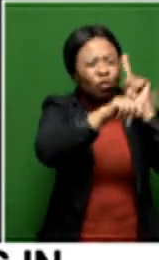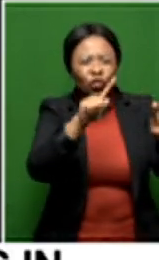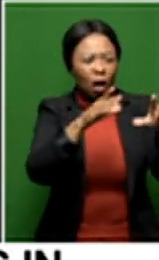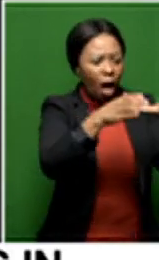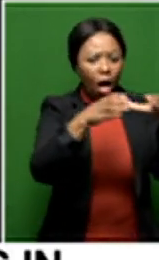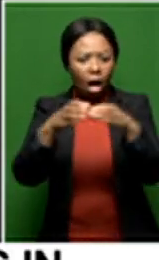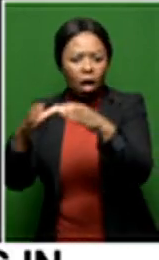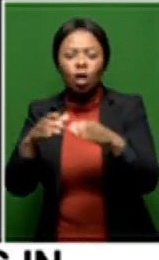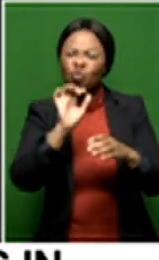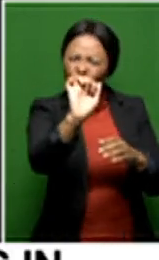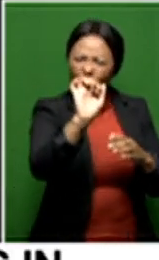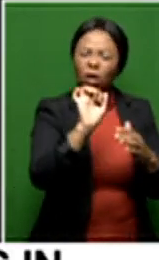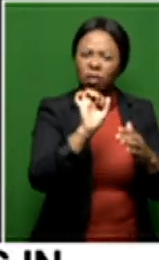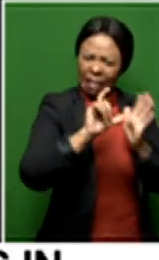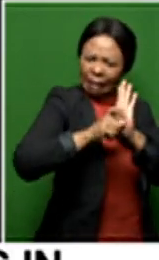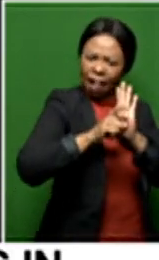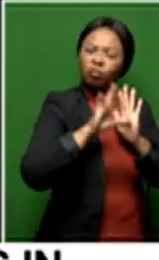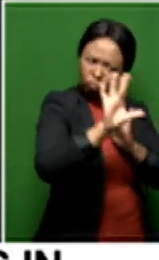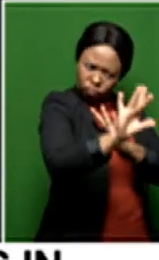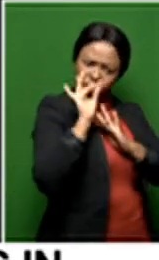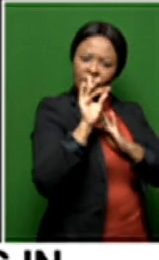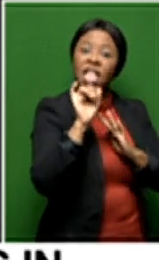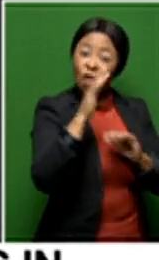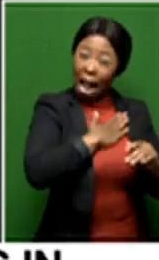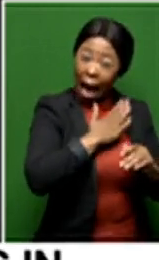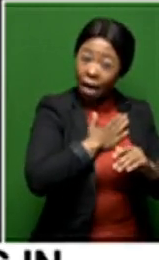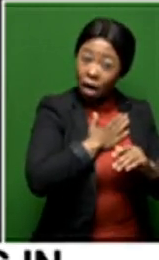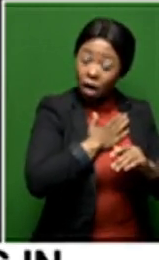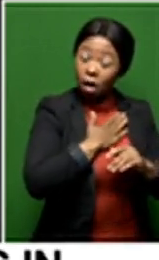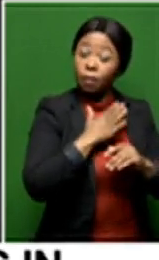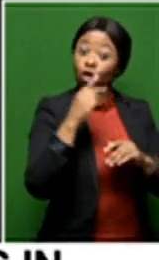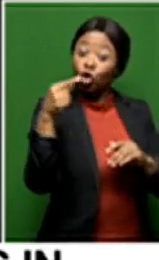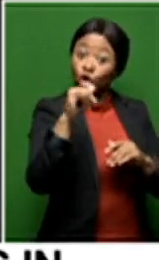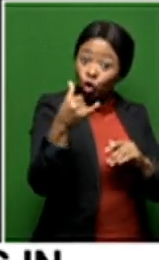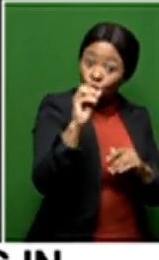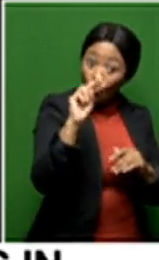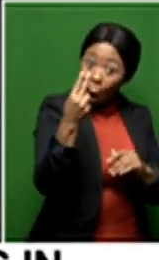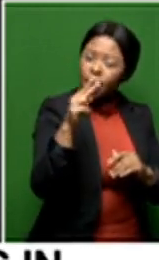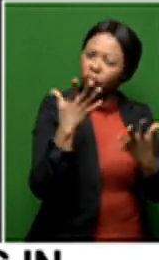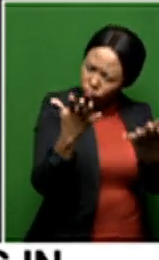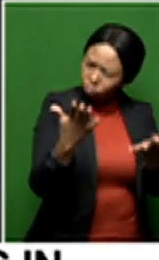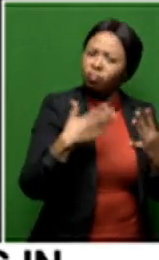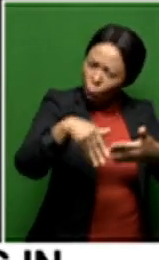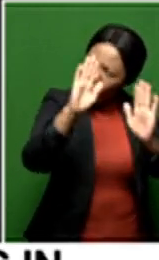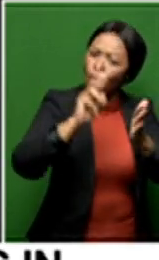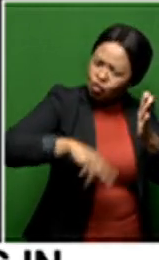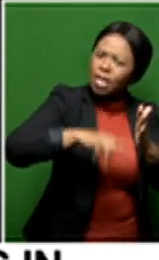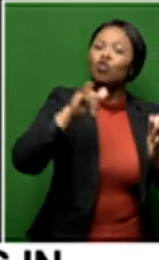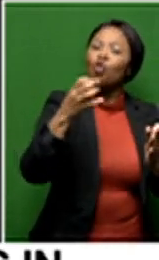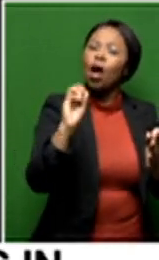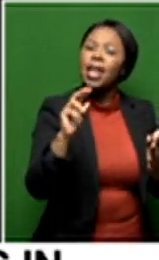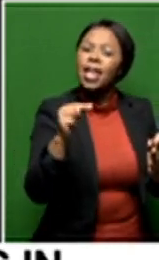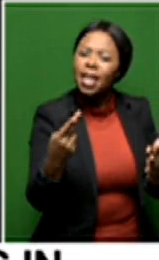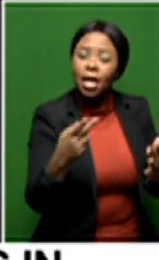and you pick your style. You pick what you like. If you like the book of John, you like the gospel according to John, then go and read John. You know, you like the